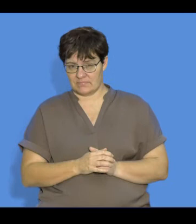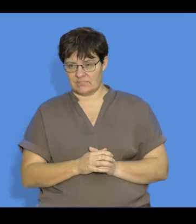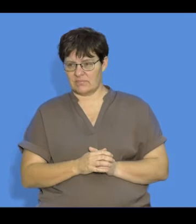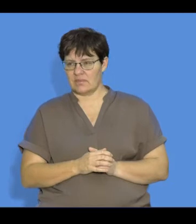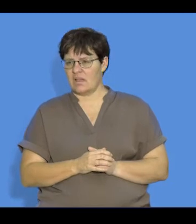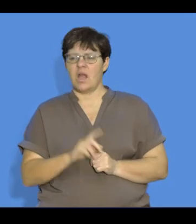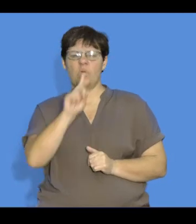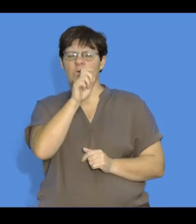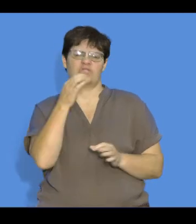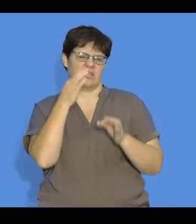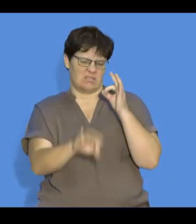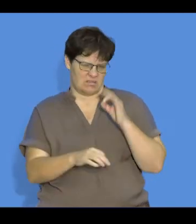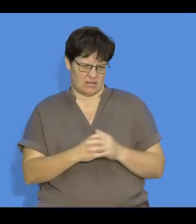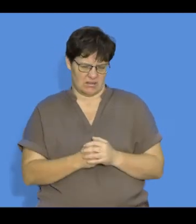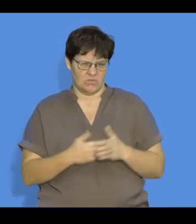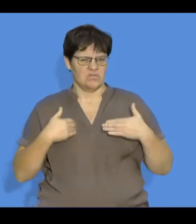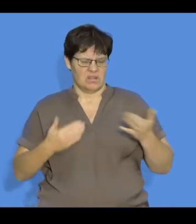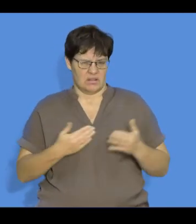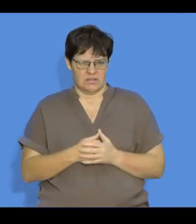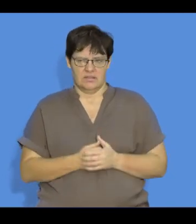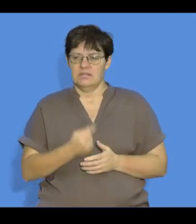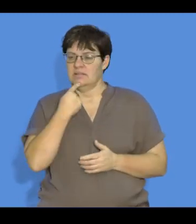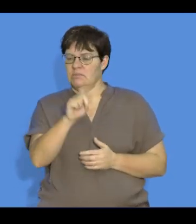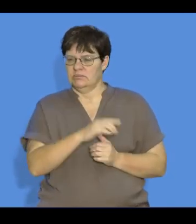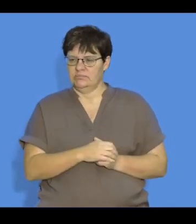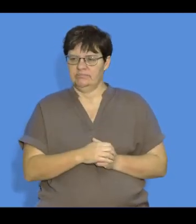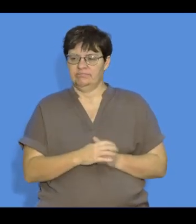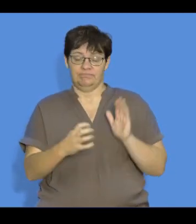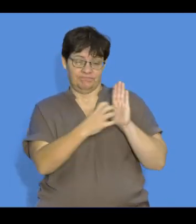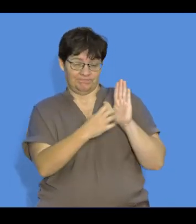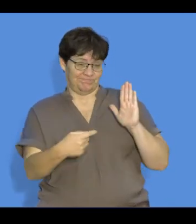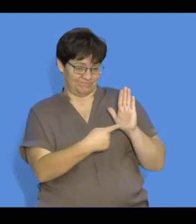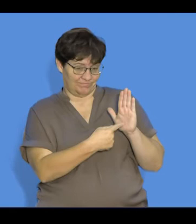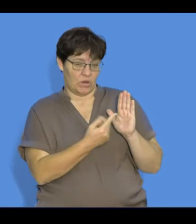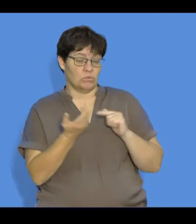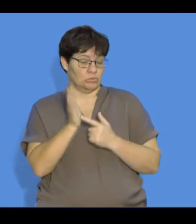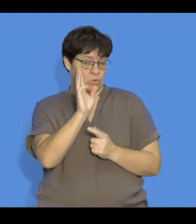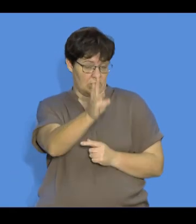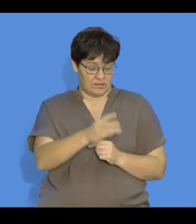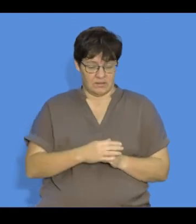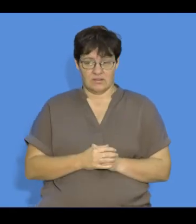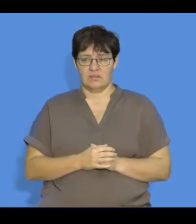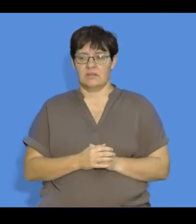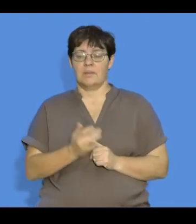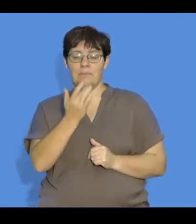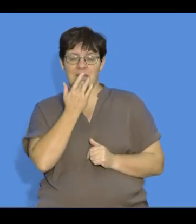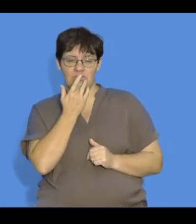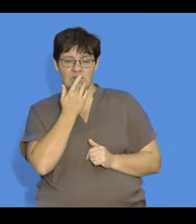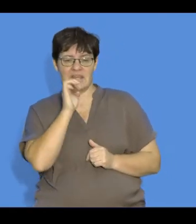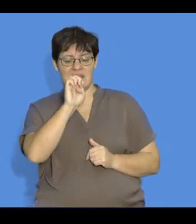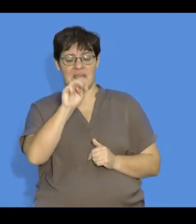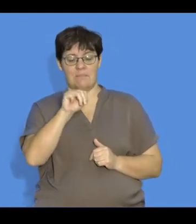to get us started. It says here, in the circuit diagram that I will show, the battery has an EMF of 9 volts and